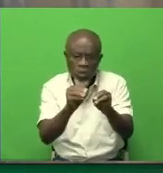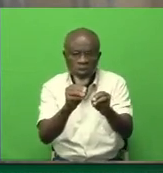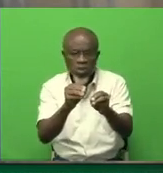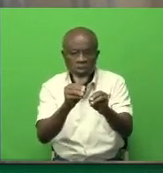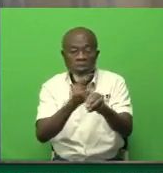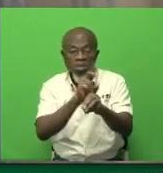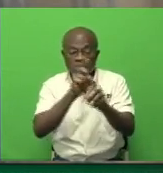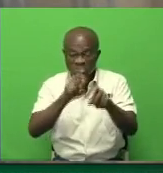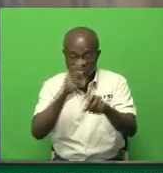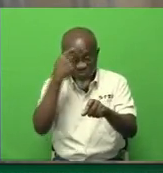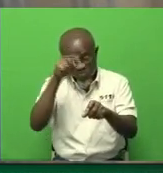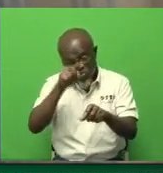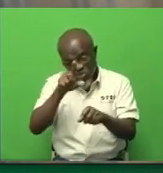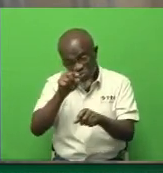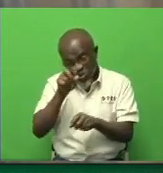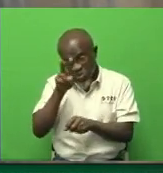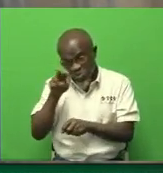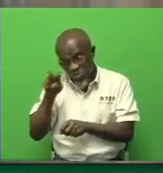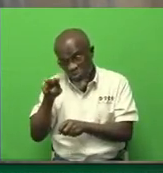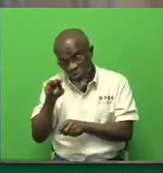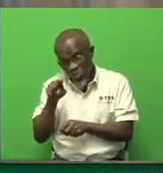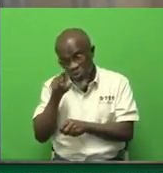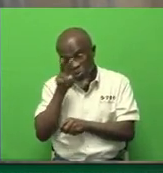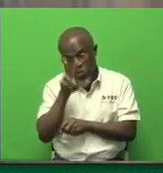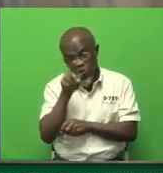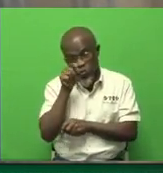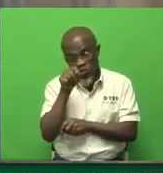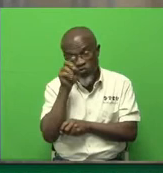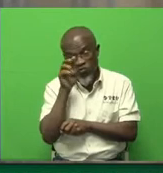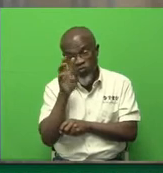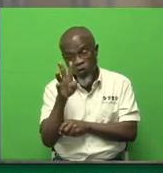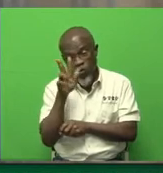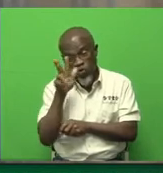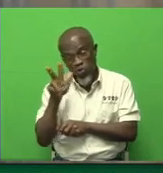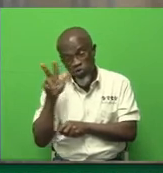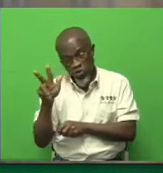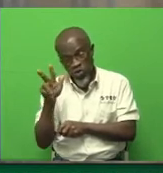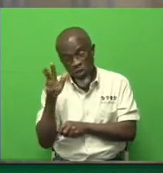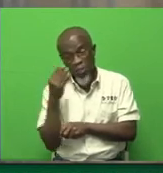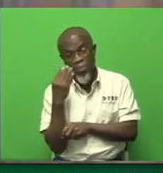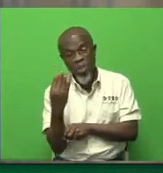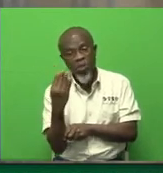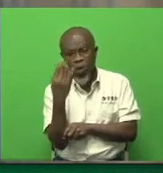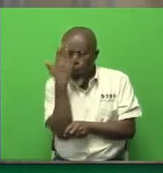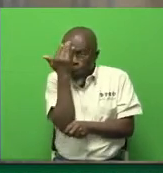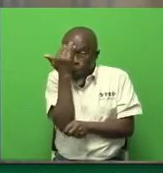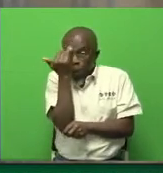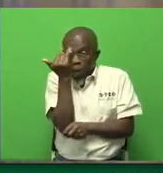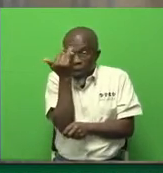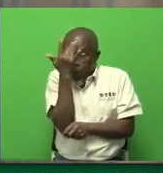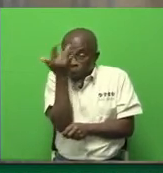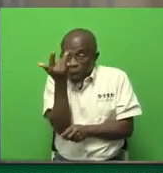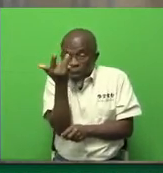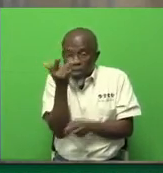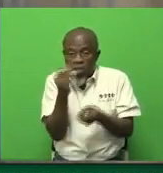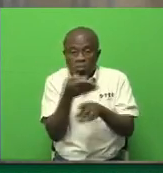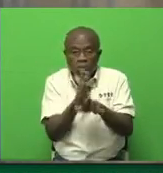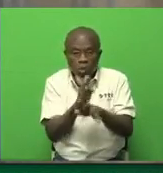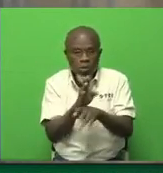22. was 2.433 billion why then did you borrow